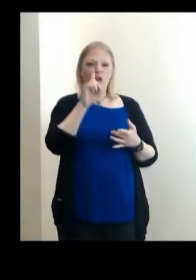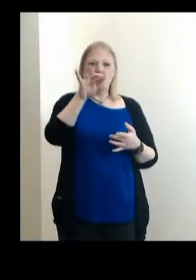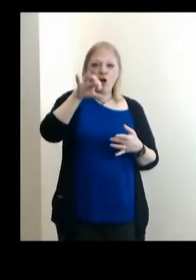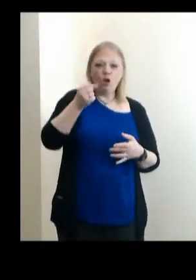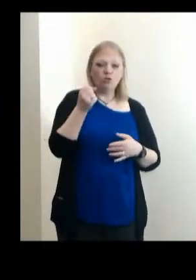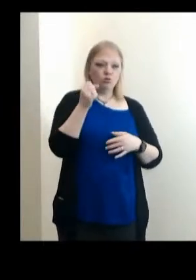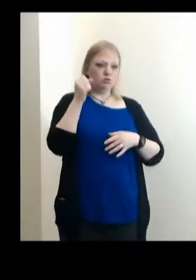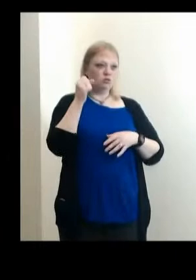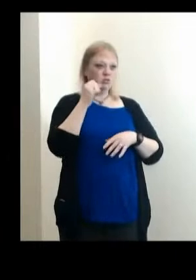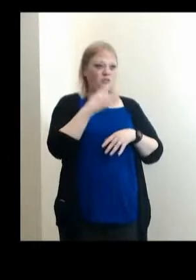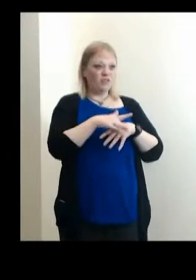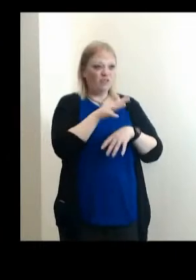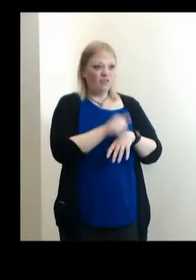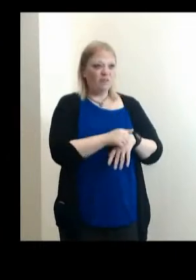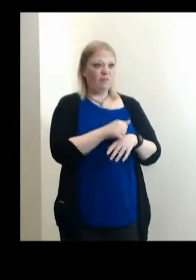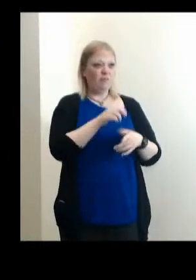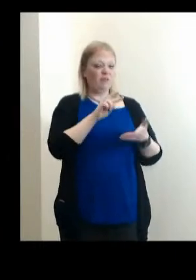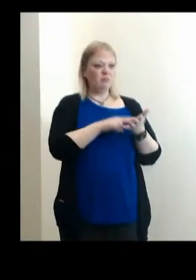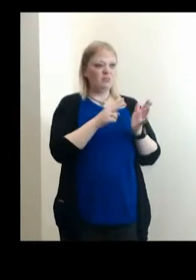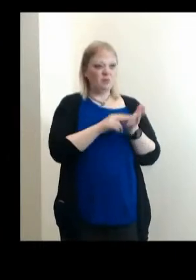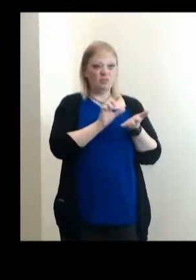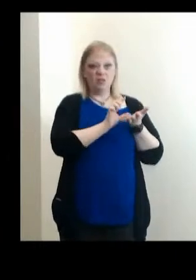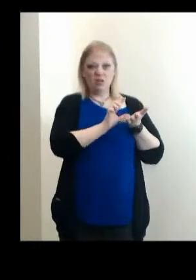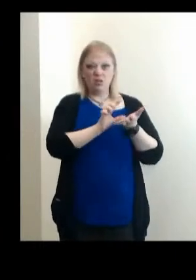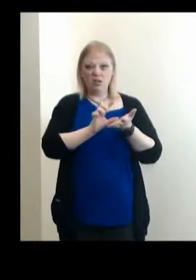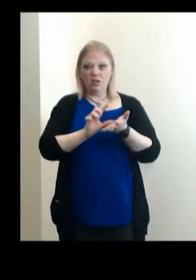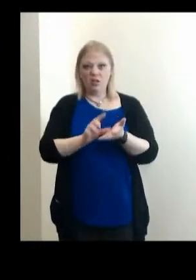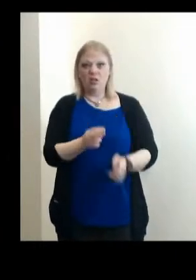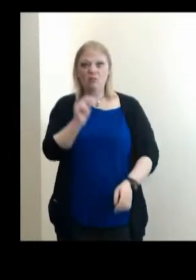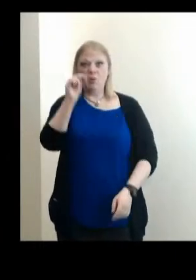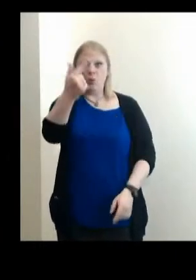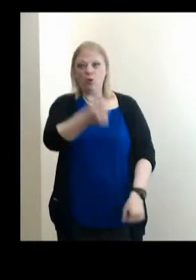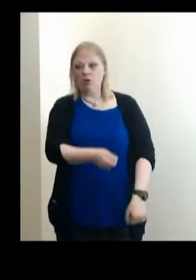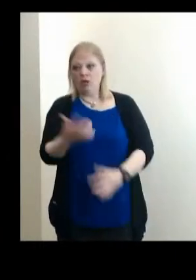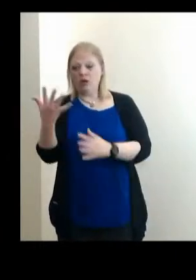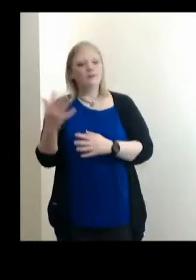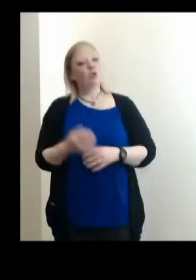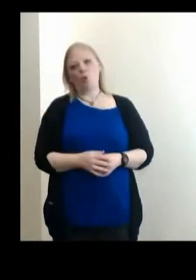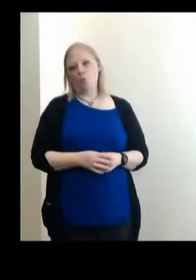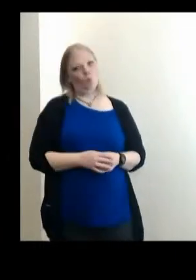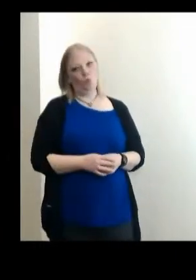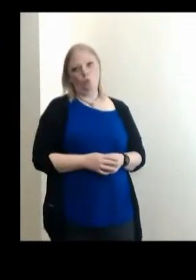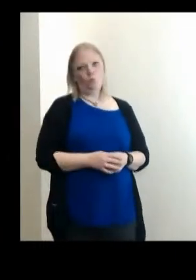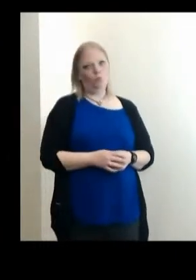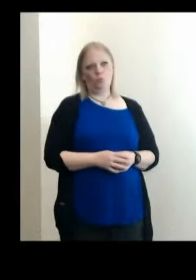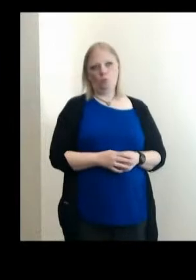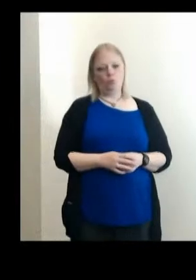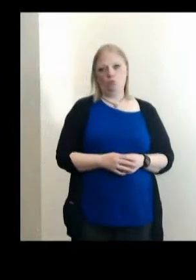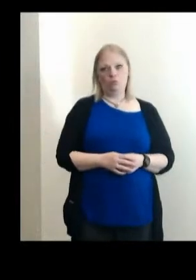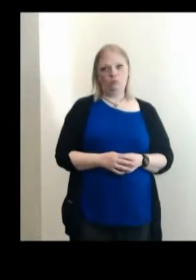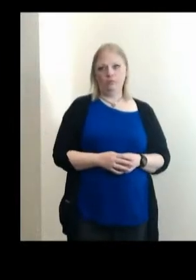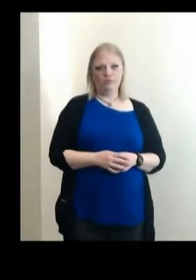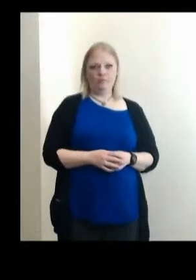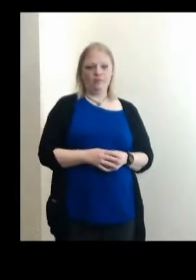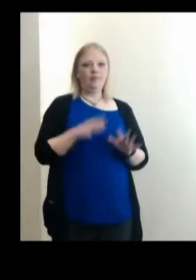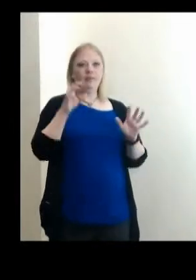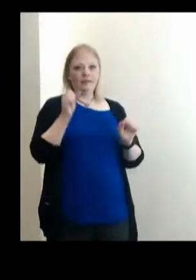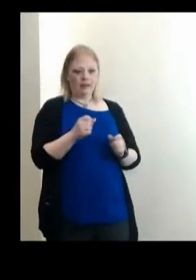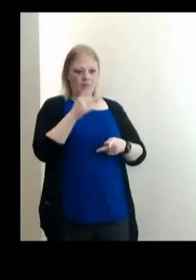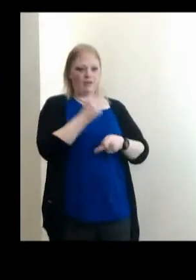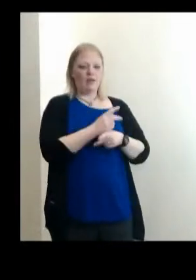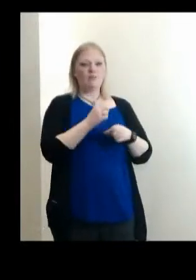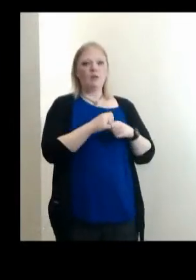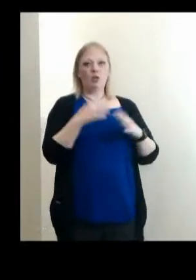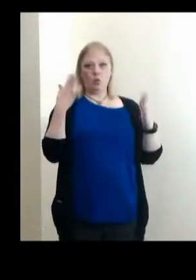that go unused, I mean, there's hundreds of vials that are no good. That's not the case. The doses are not utilized. They can be kept in the